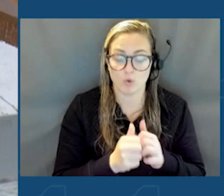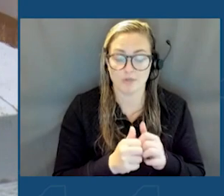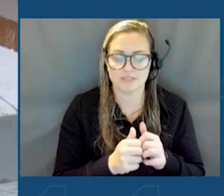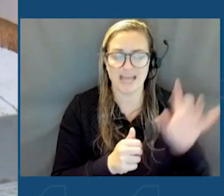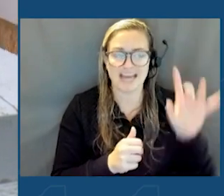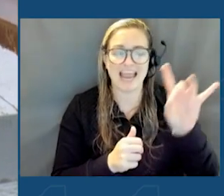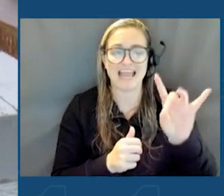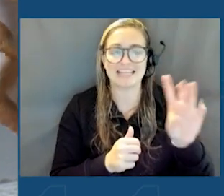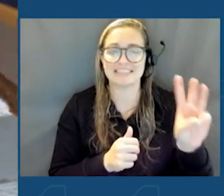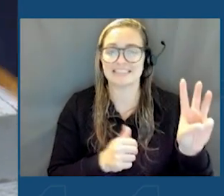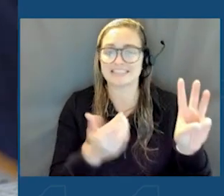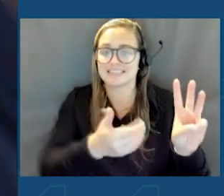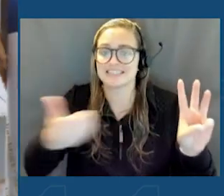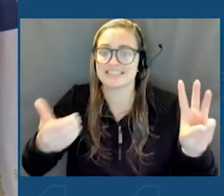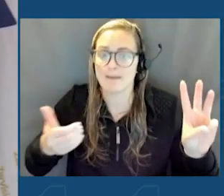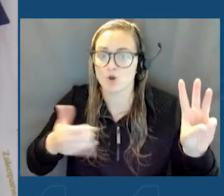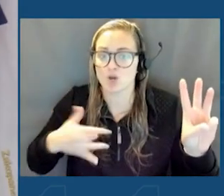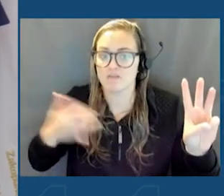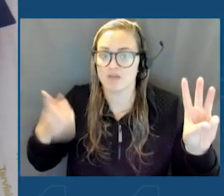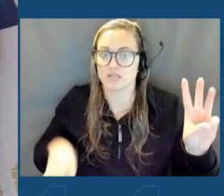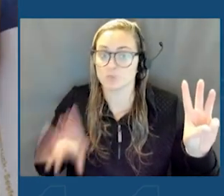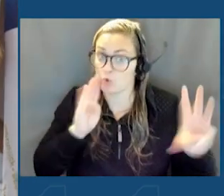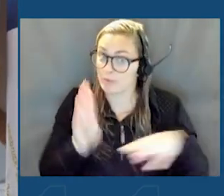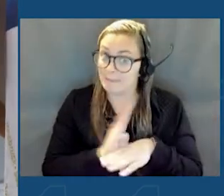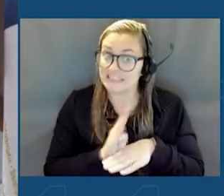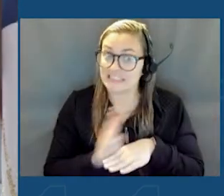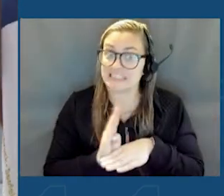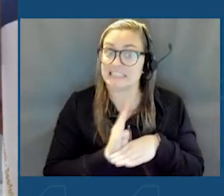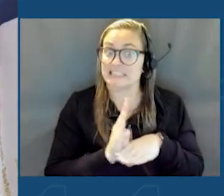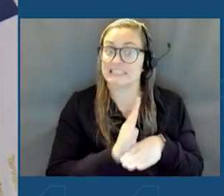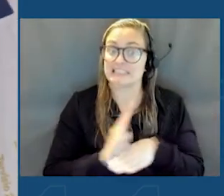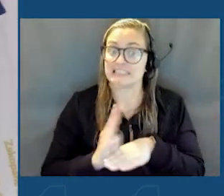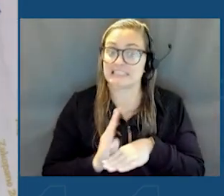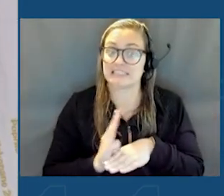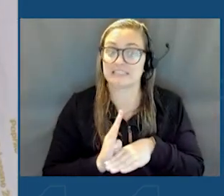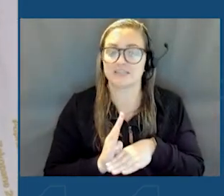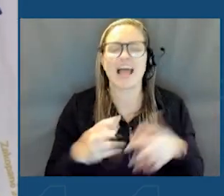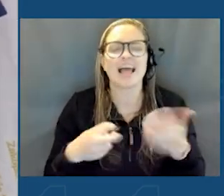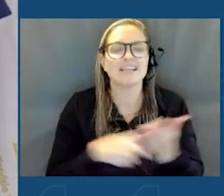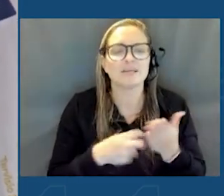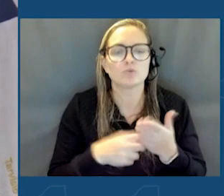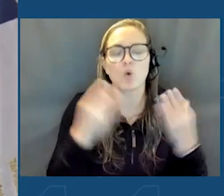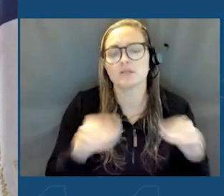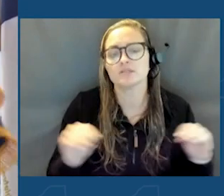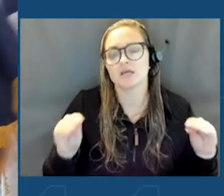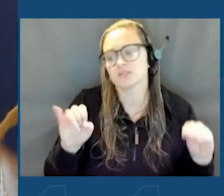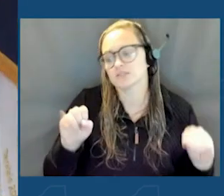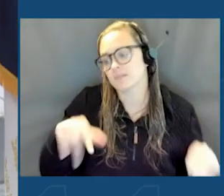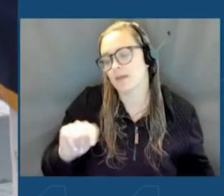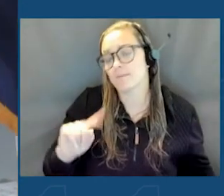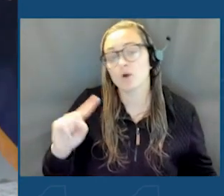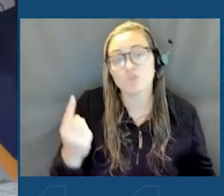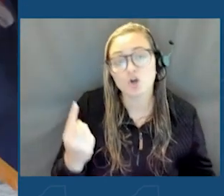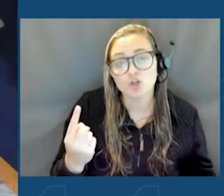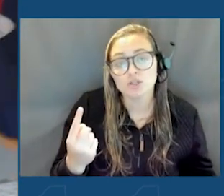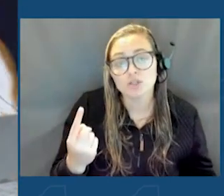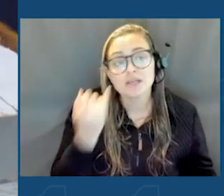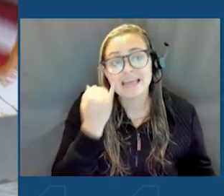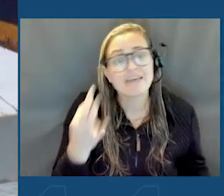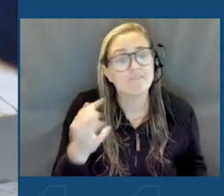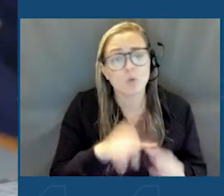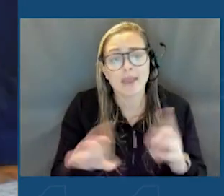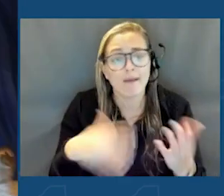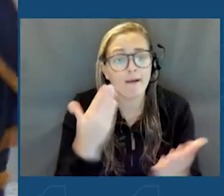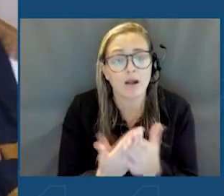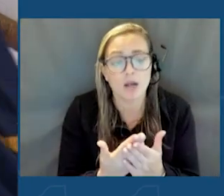86 separate events. So you're going to be busy. We're all going to be busy up here. Tickets go on sale September 1st, and if you can't get out to the games, I'm sure you'll